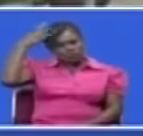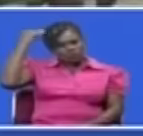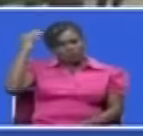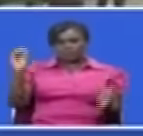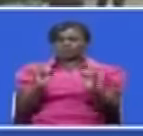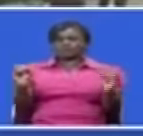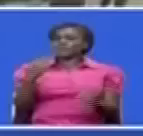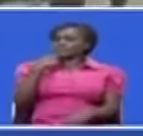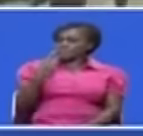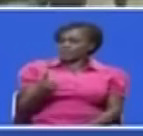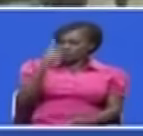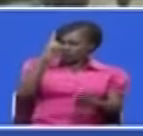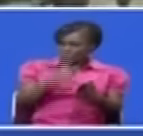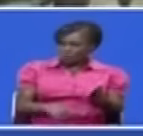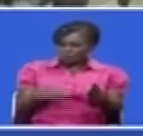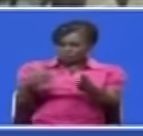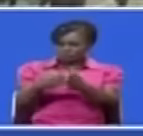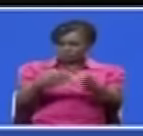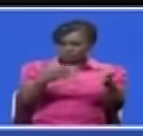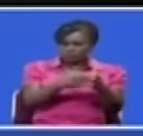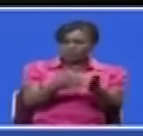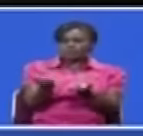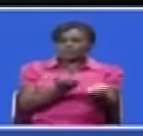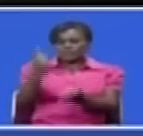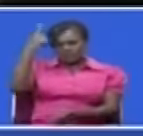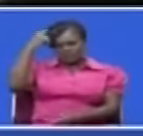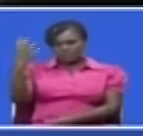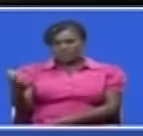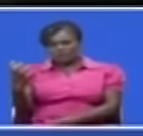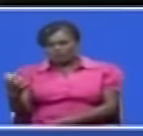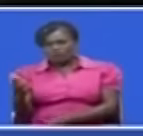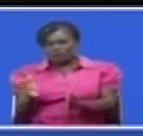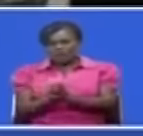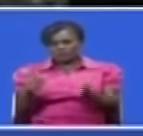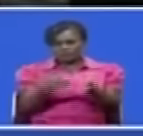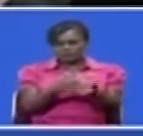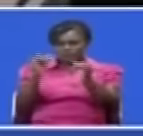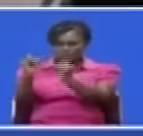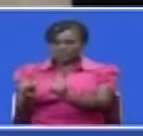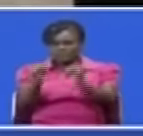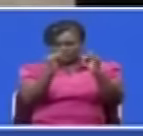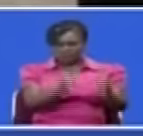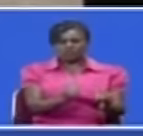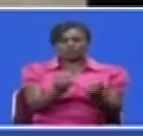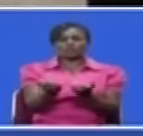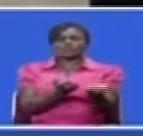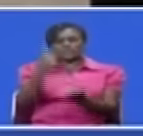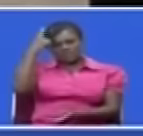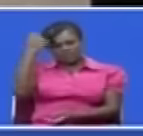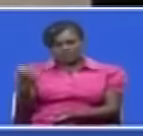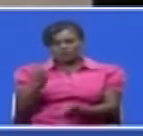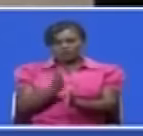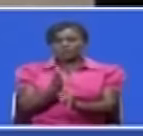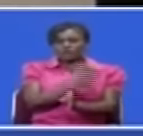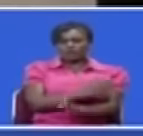All it said was that it banned the trade of charcoal, and it banned individuals who are involved in the trade of charcoal prior to